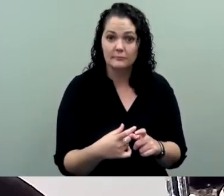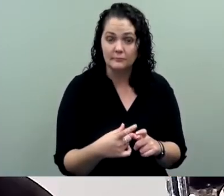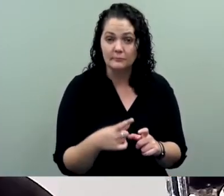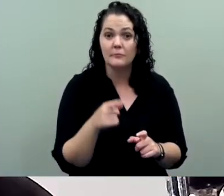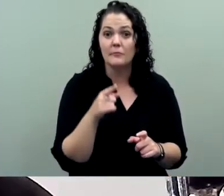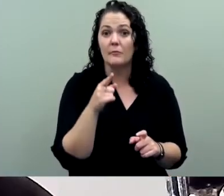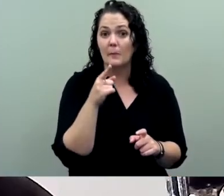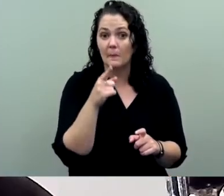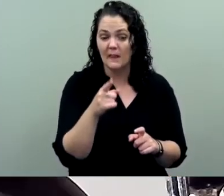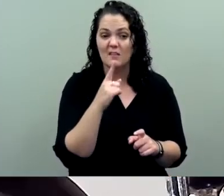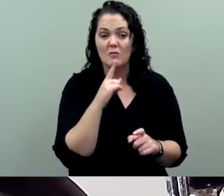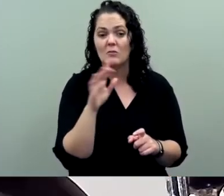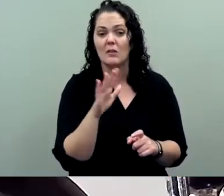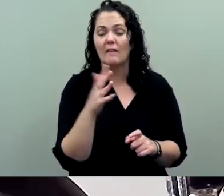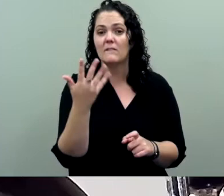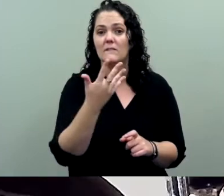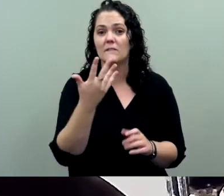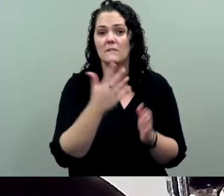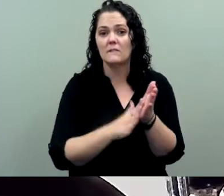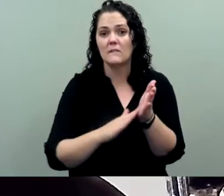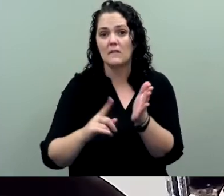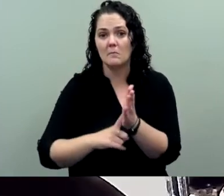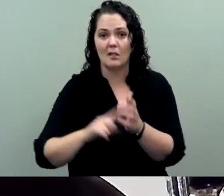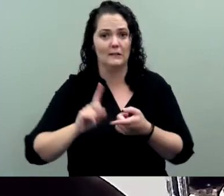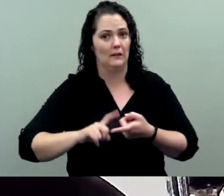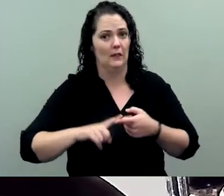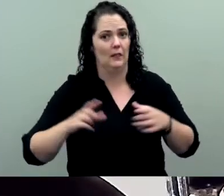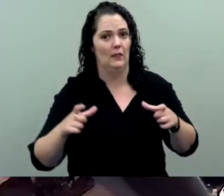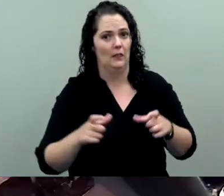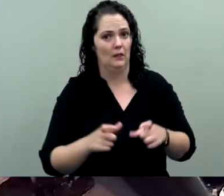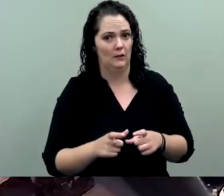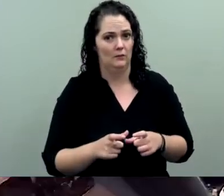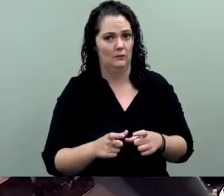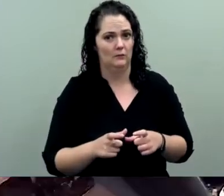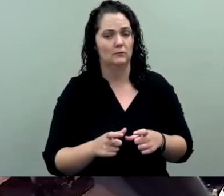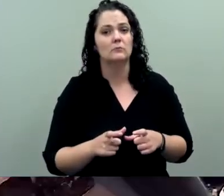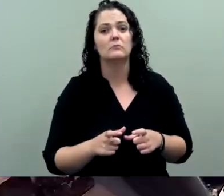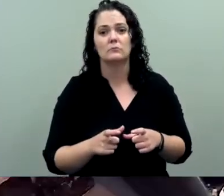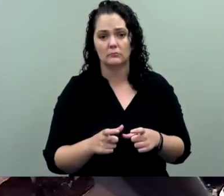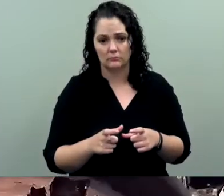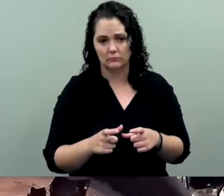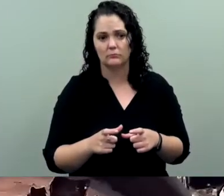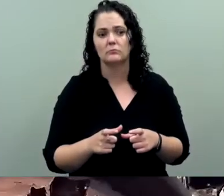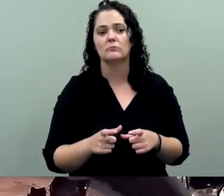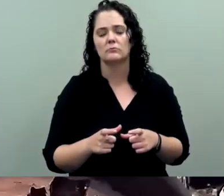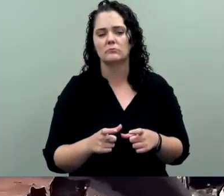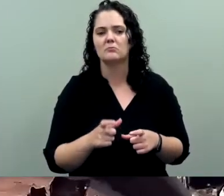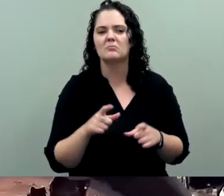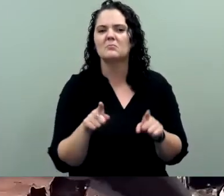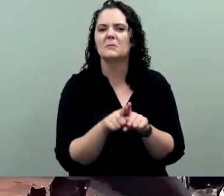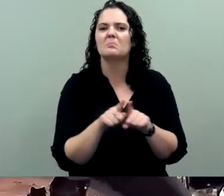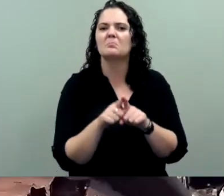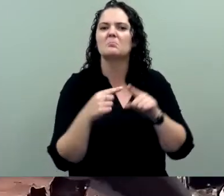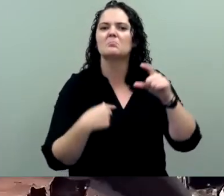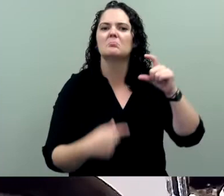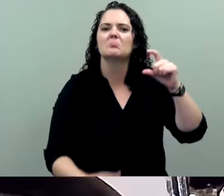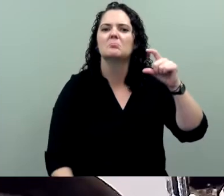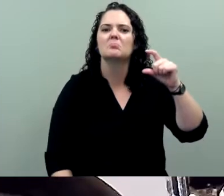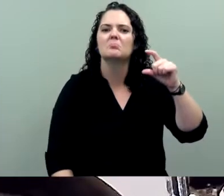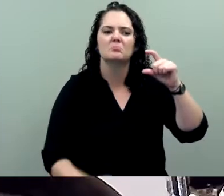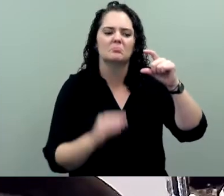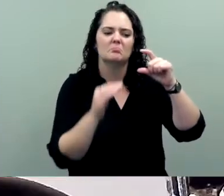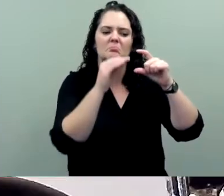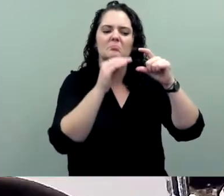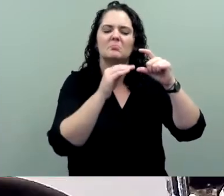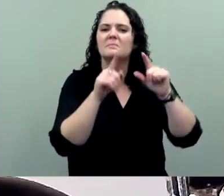you get to about 15 mils, which is about the amount that I have in that little glass container right there.